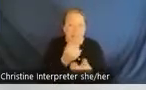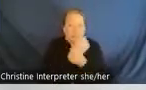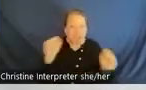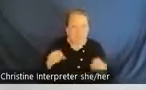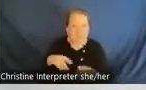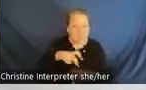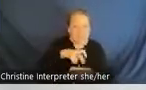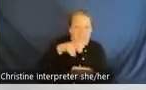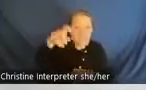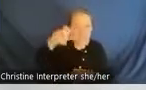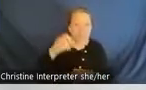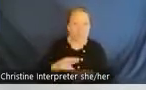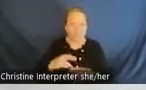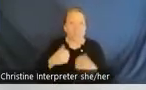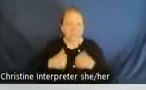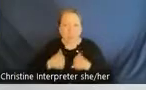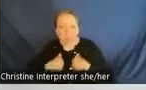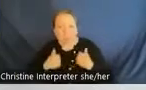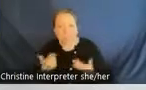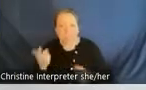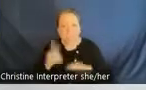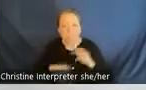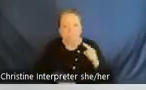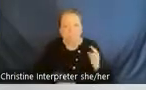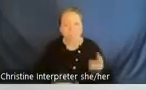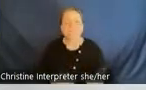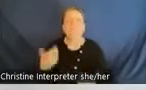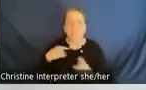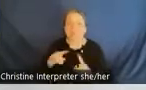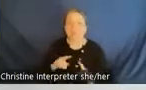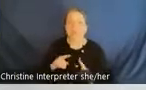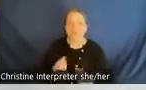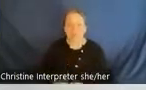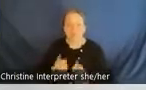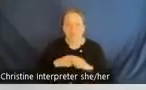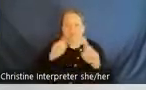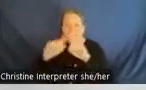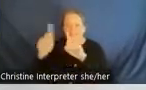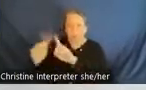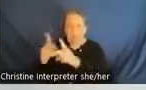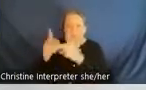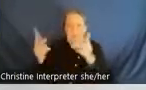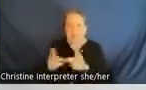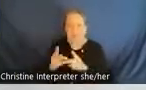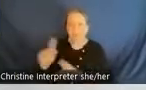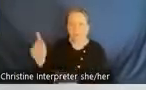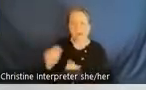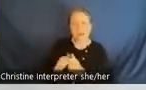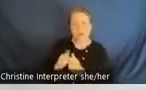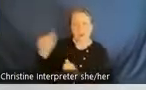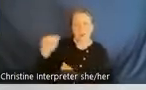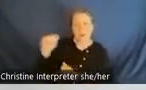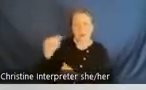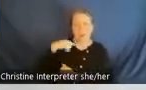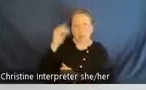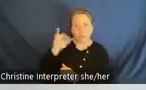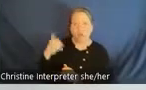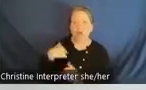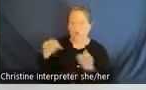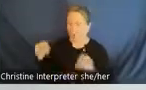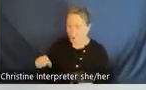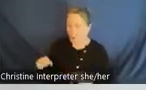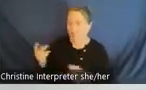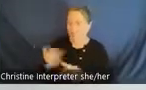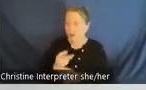I've lived in places where the setting, the way the bathroom is set up, I could figure out how to get in and out